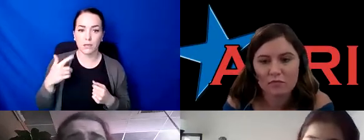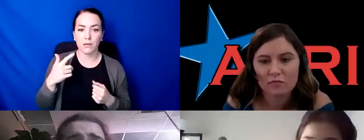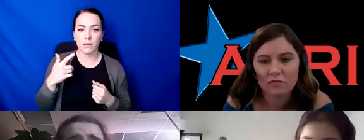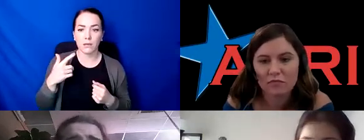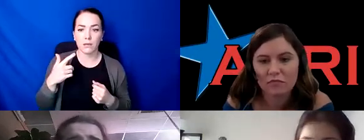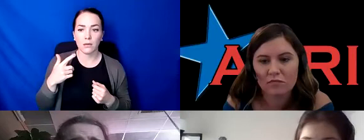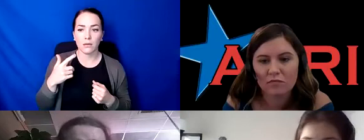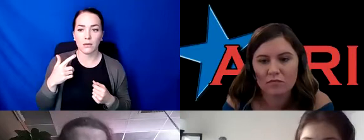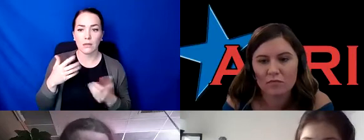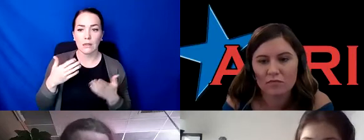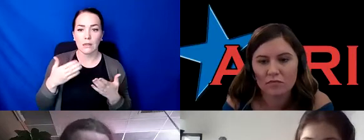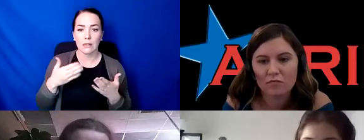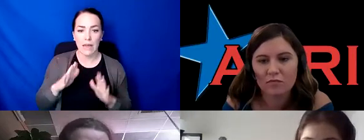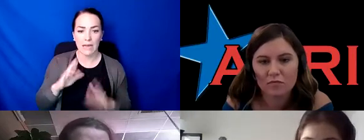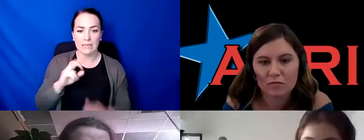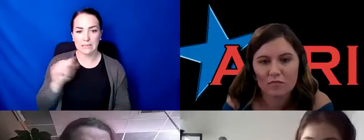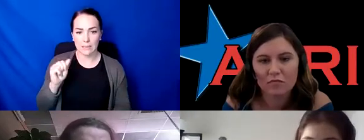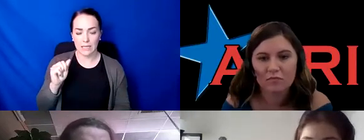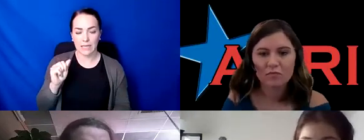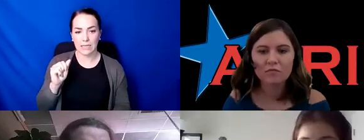letting the disability services